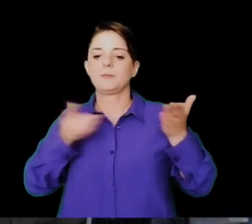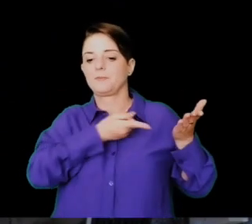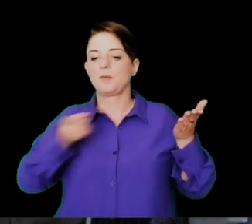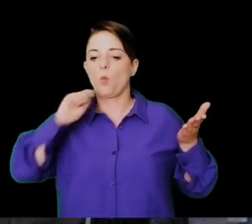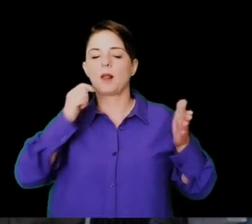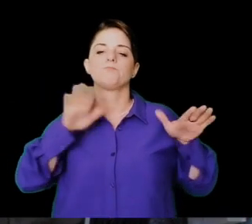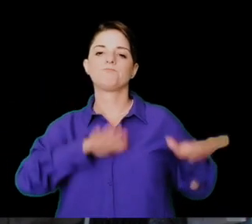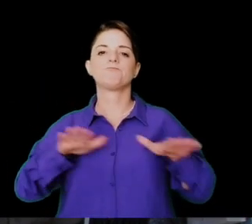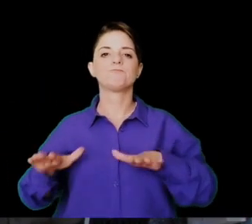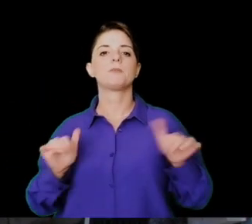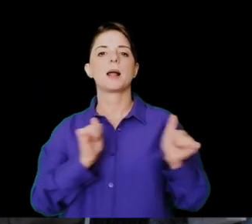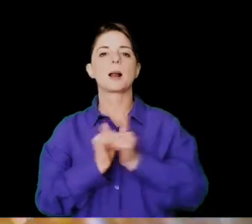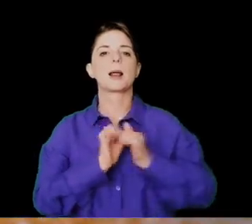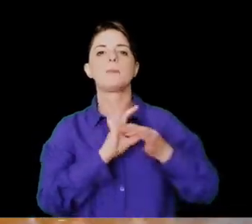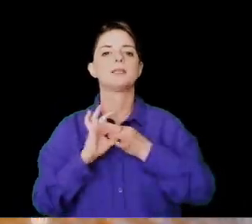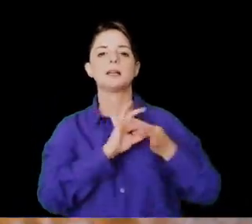day.